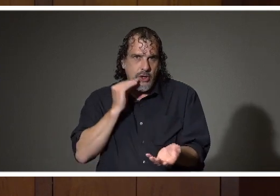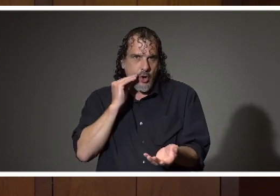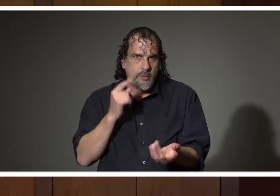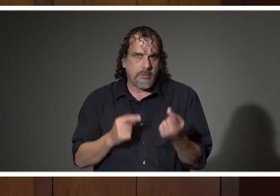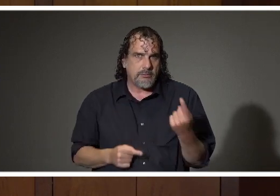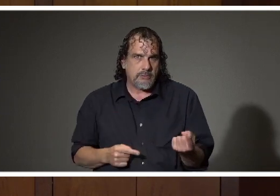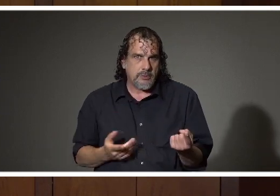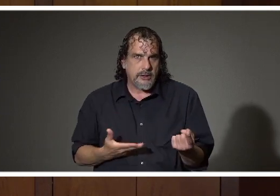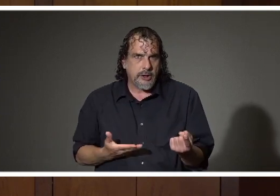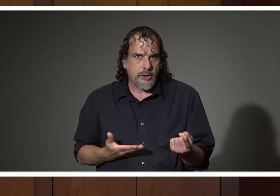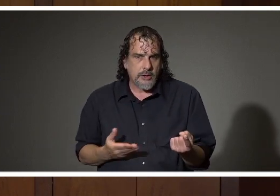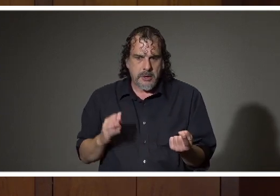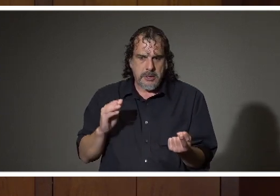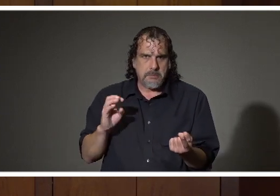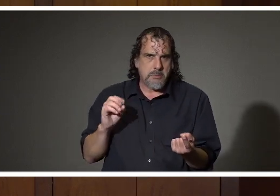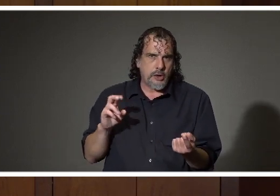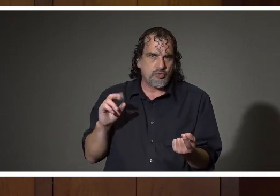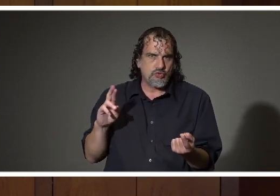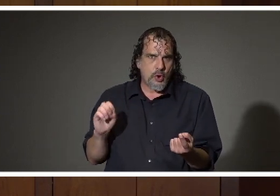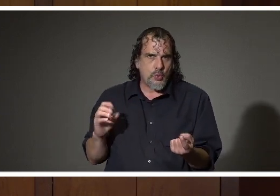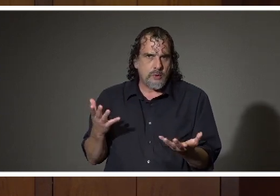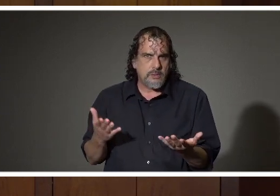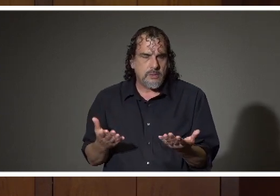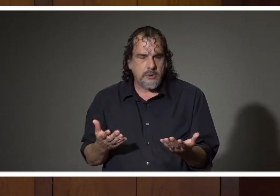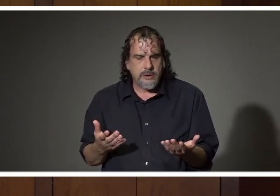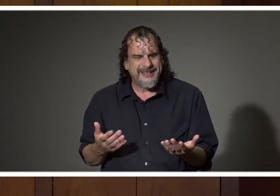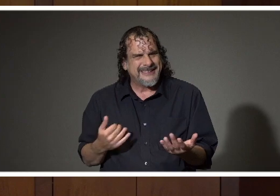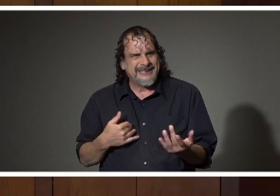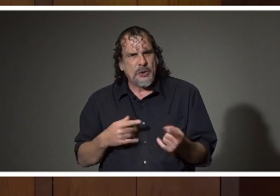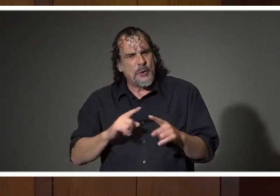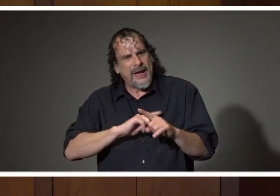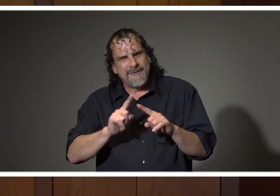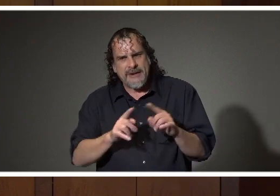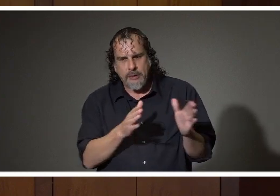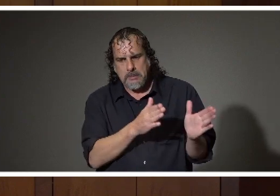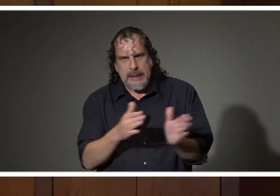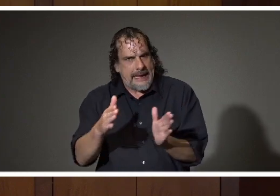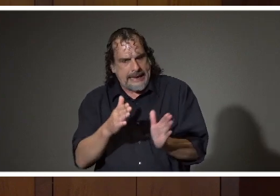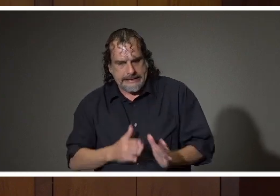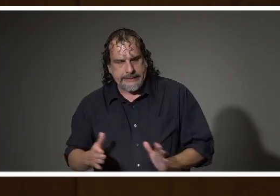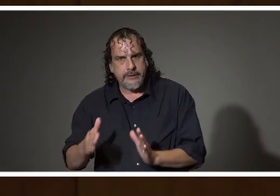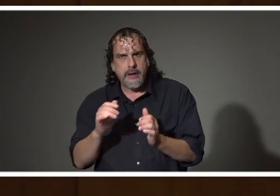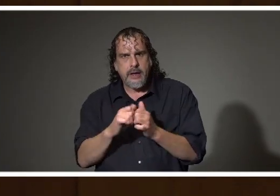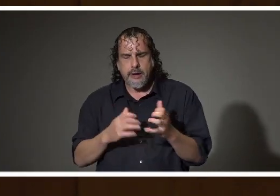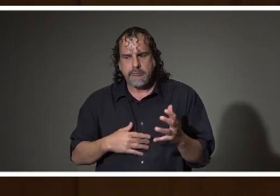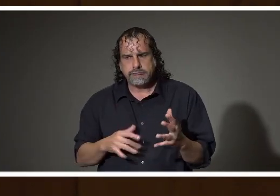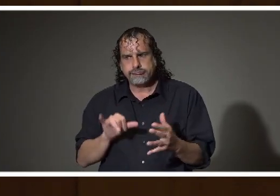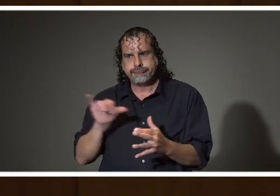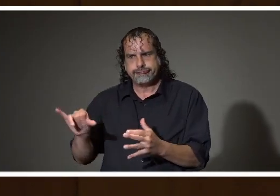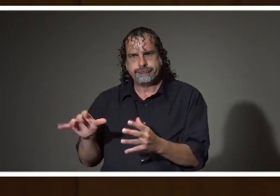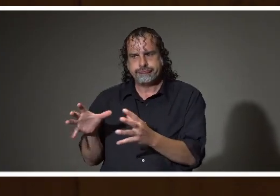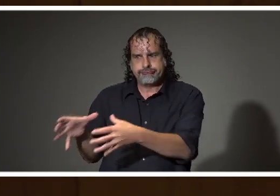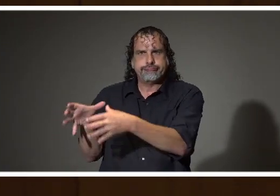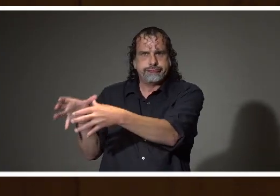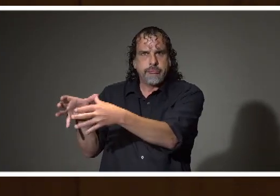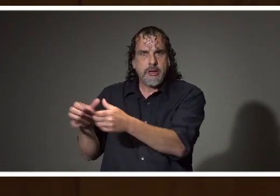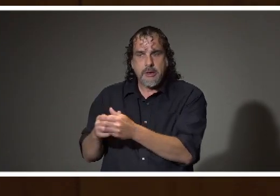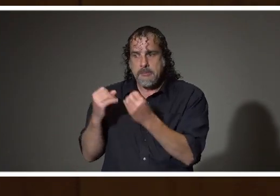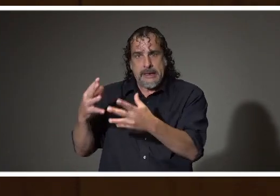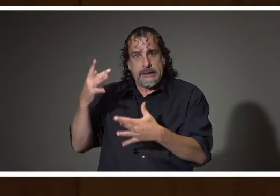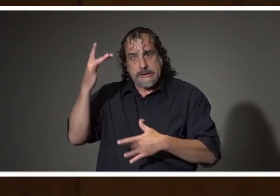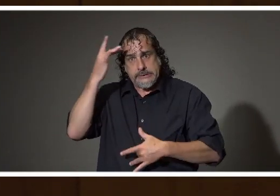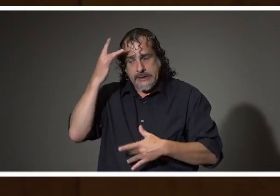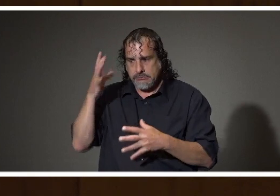facilities there in Monroe County? There are different strategies, and certainly cohorting does make a difference. And certainly the folks who are sick, a lot of them